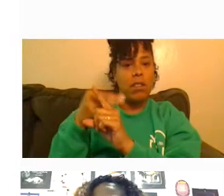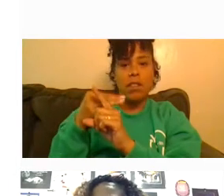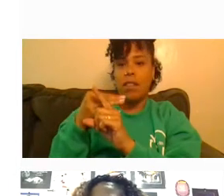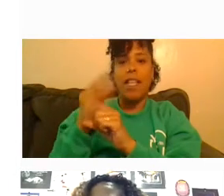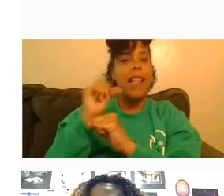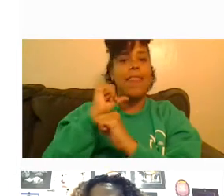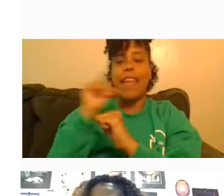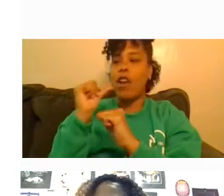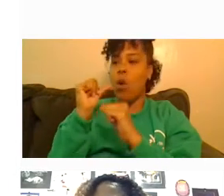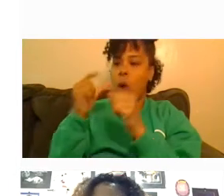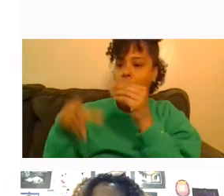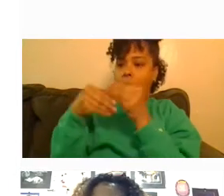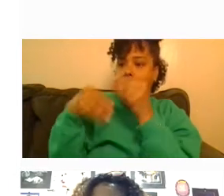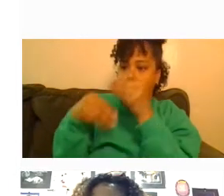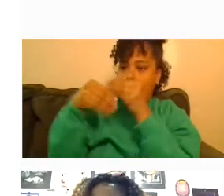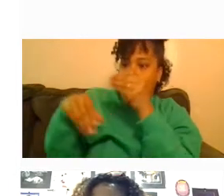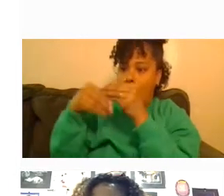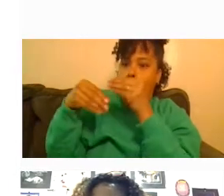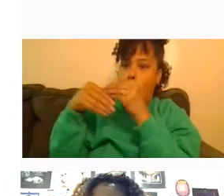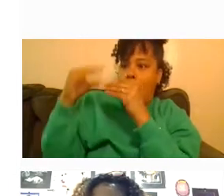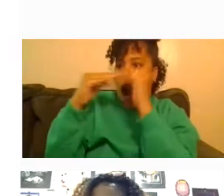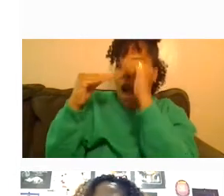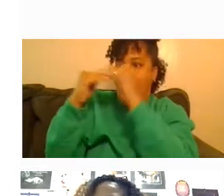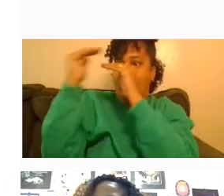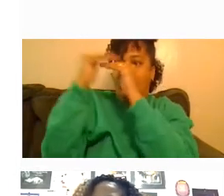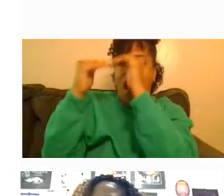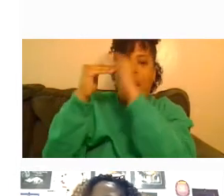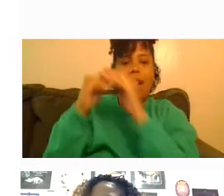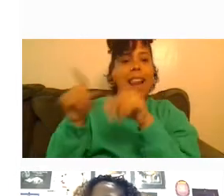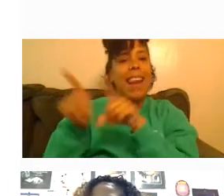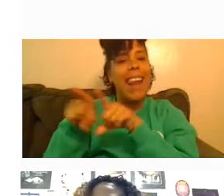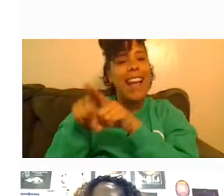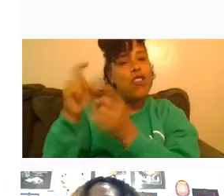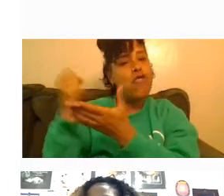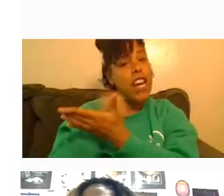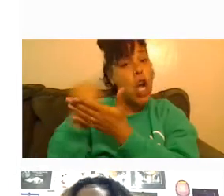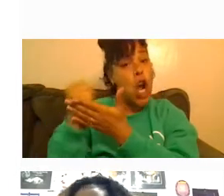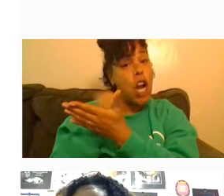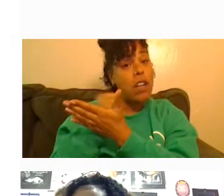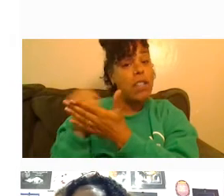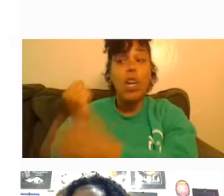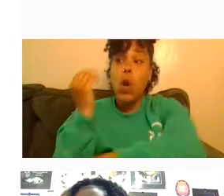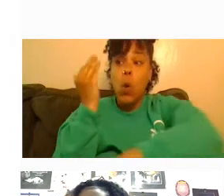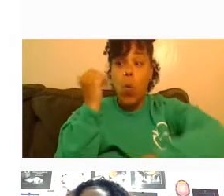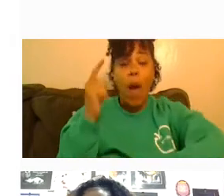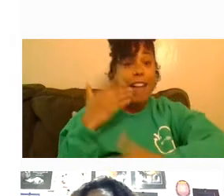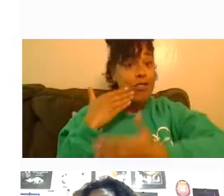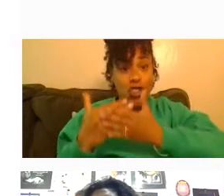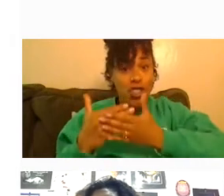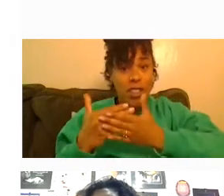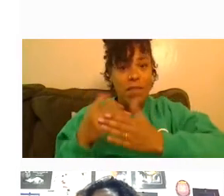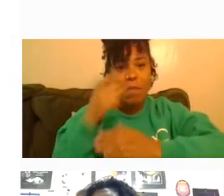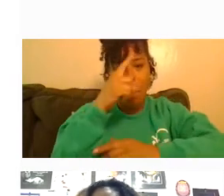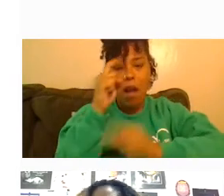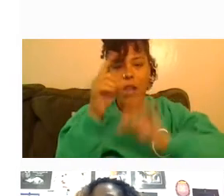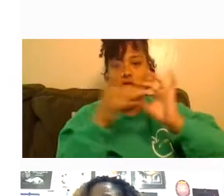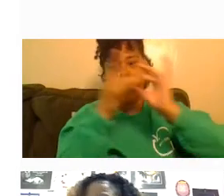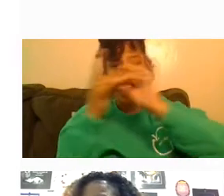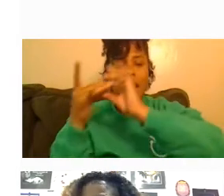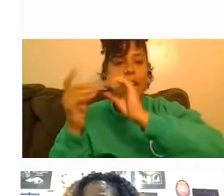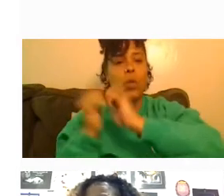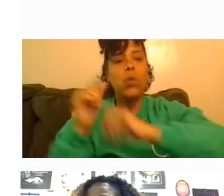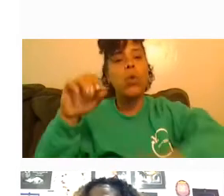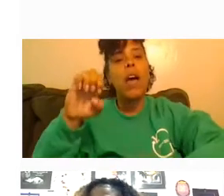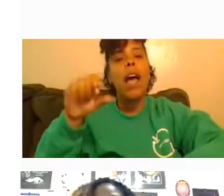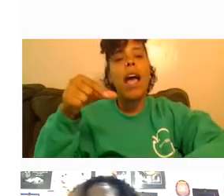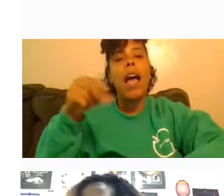way that revolving debt, like a credit card, compounds. Why is a mortgage debt good? Because it's attached to equity. Why is